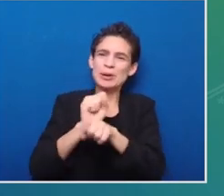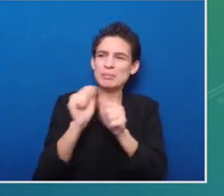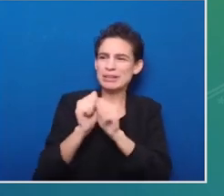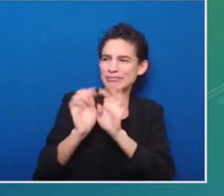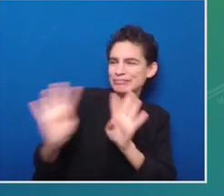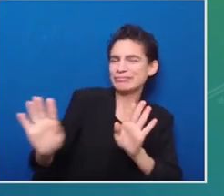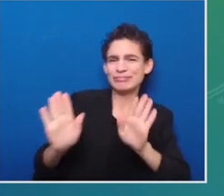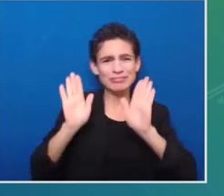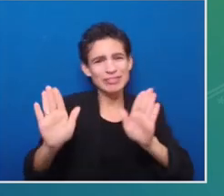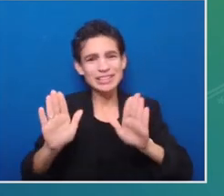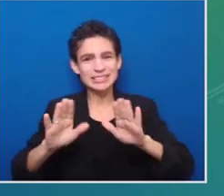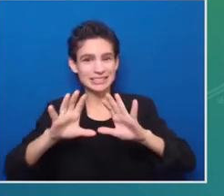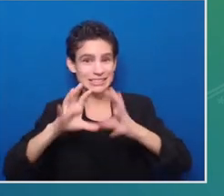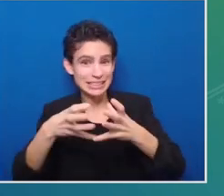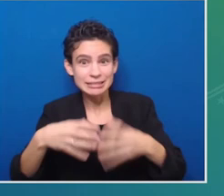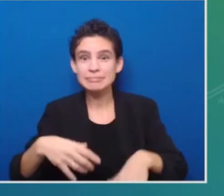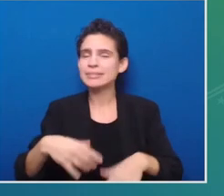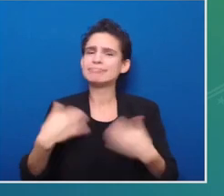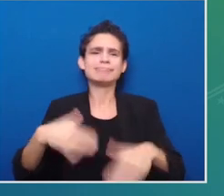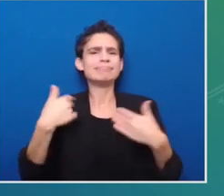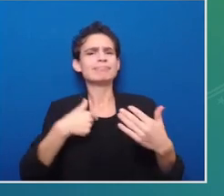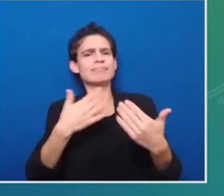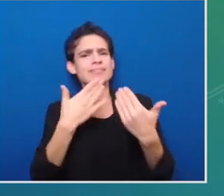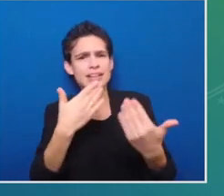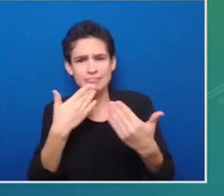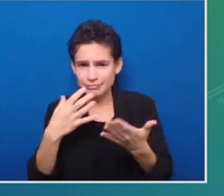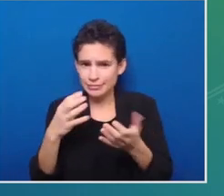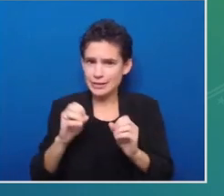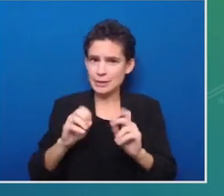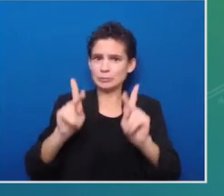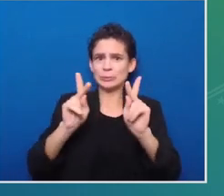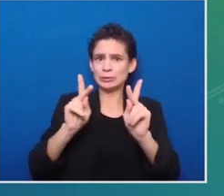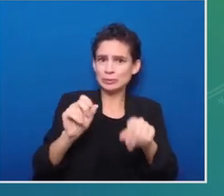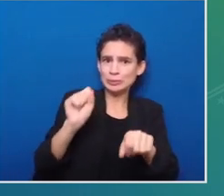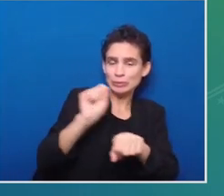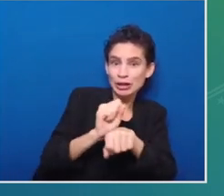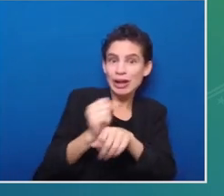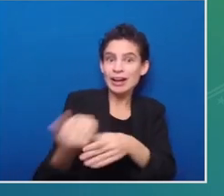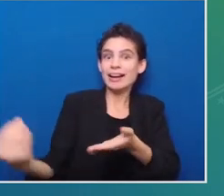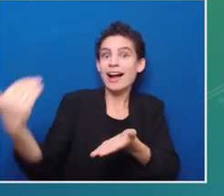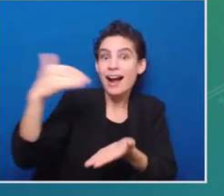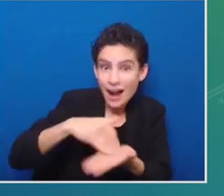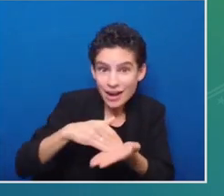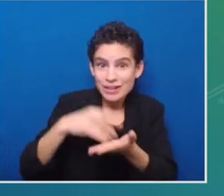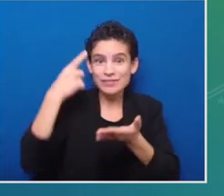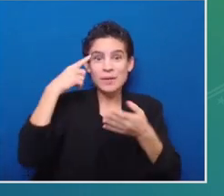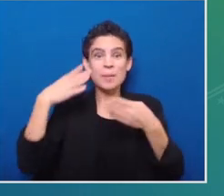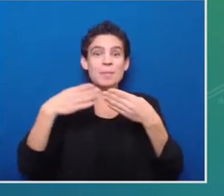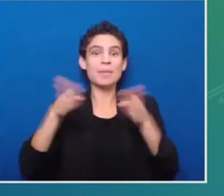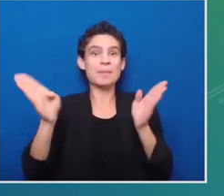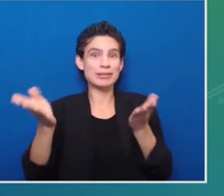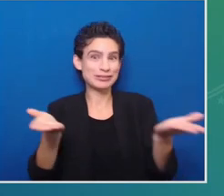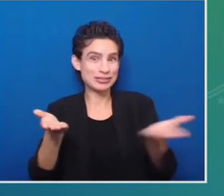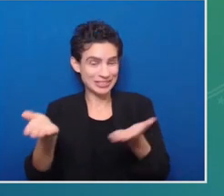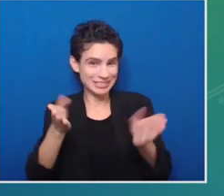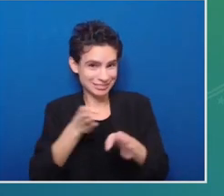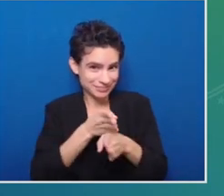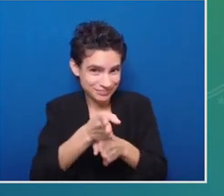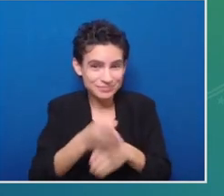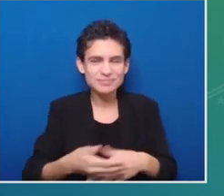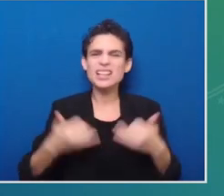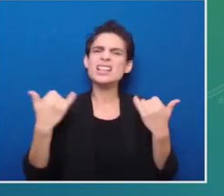I'm especially grateful for the chance to return to public service at a time when agency personnel